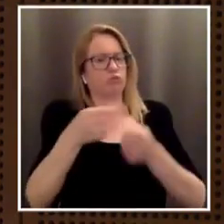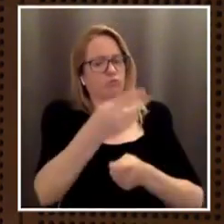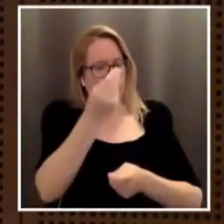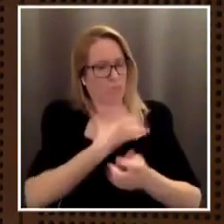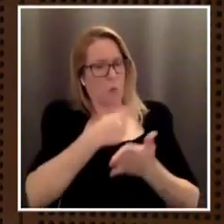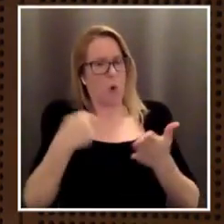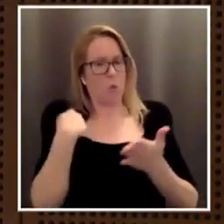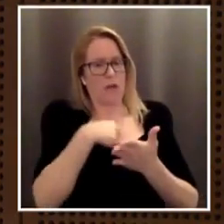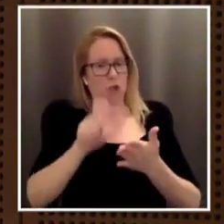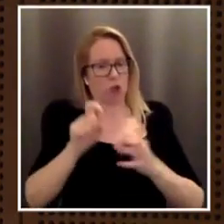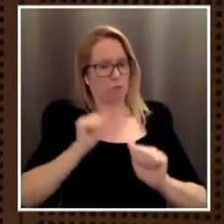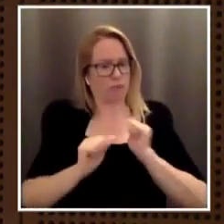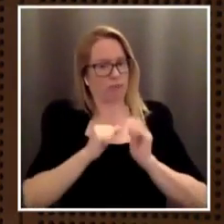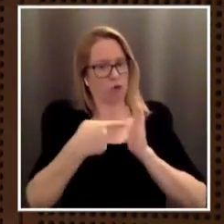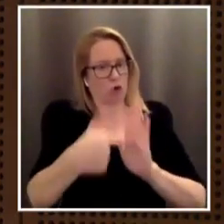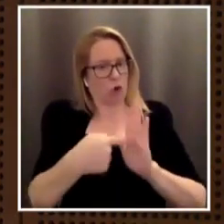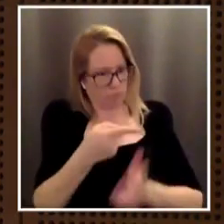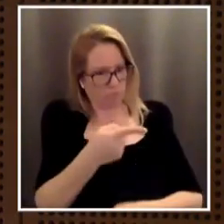putting up?